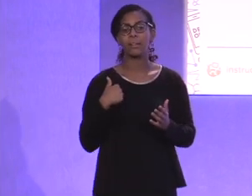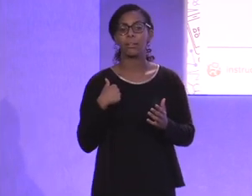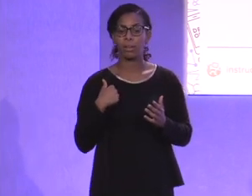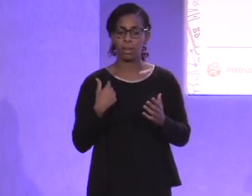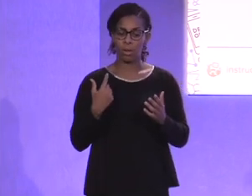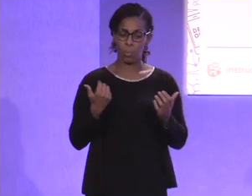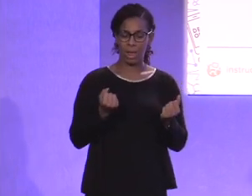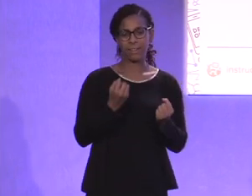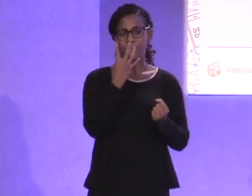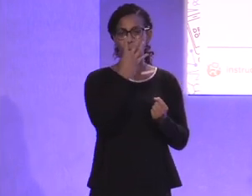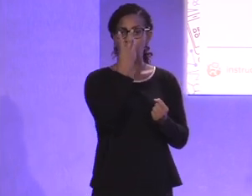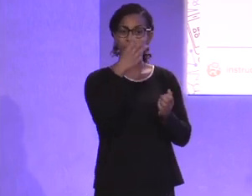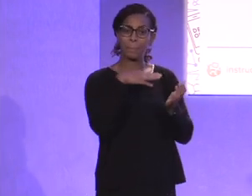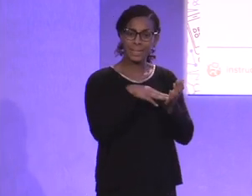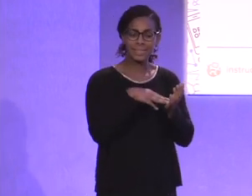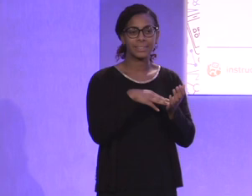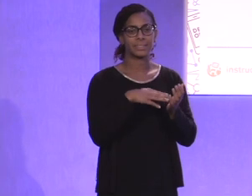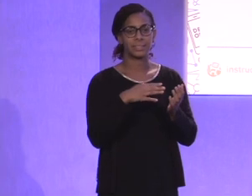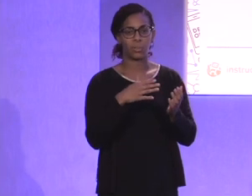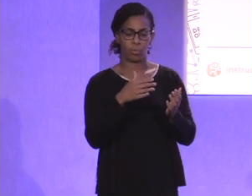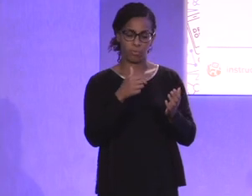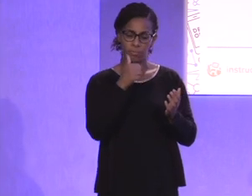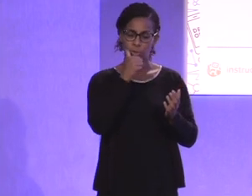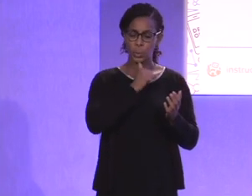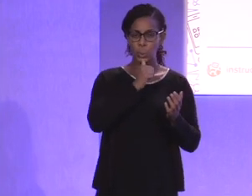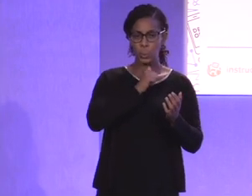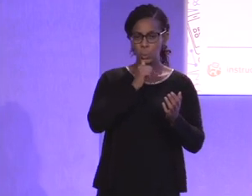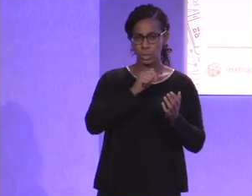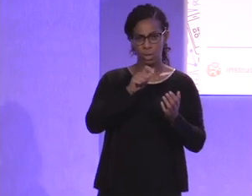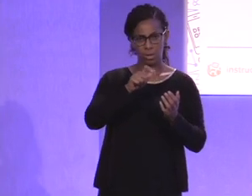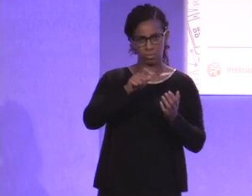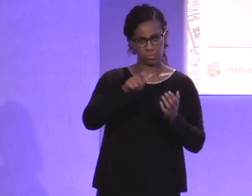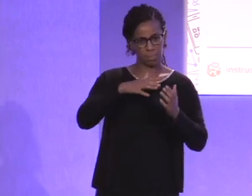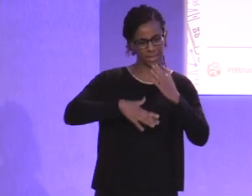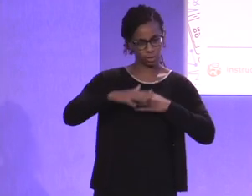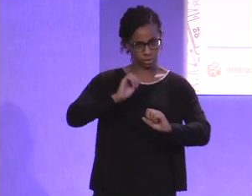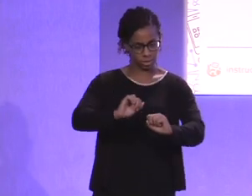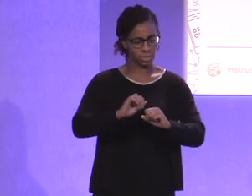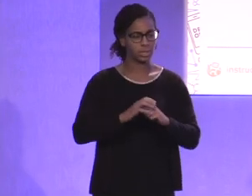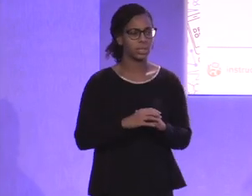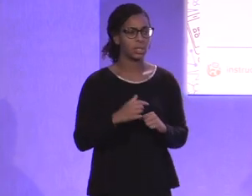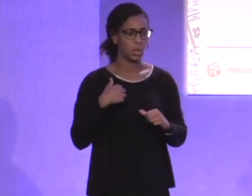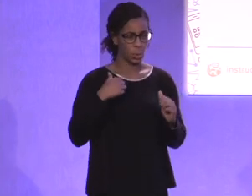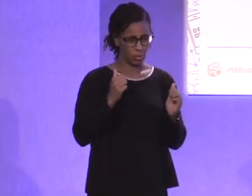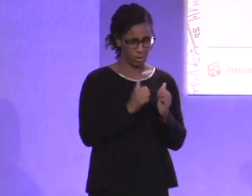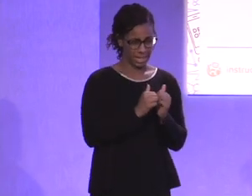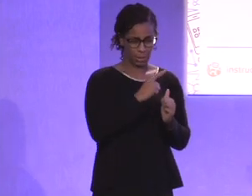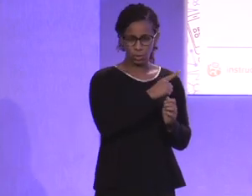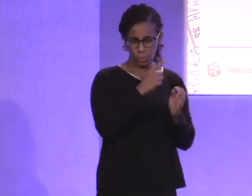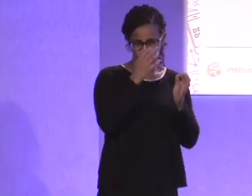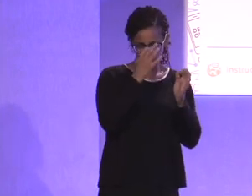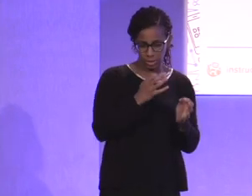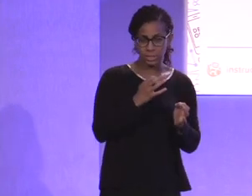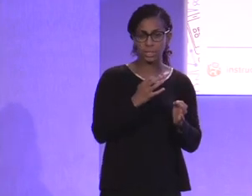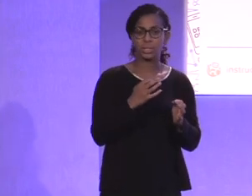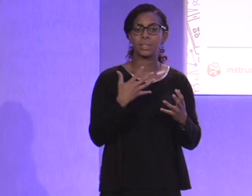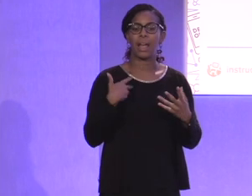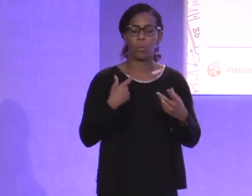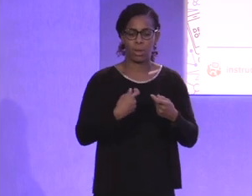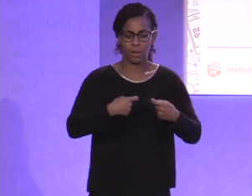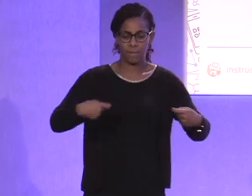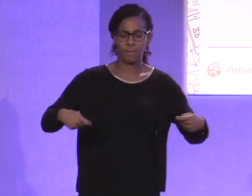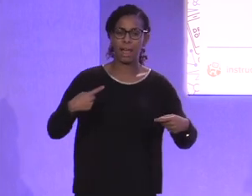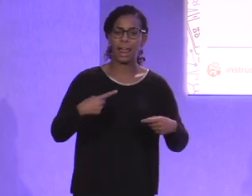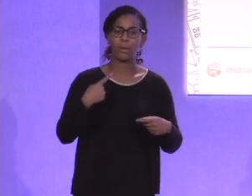patience to spend. And we decided that actually is too strict. So we've now relaxed it a bit, and now we're at 127. So we went